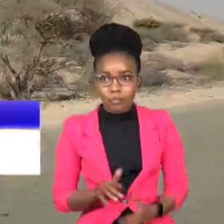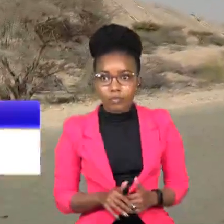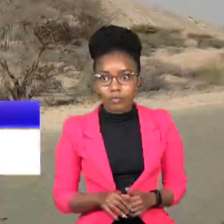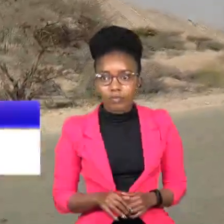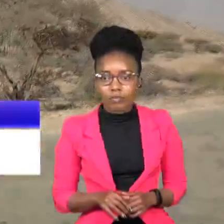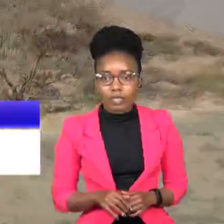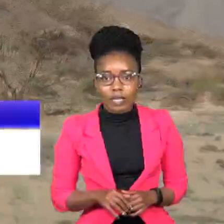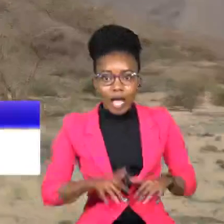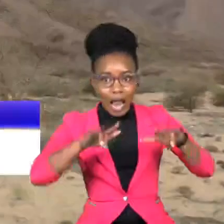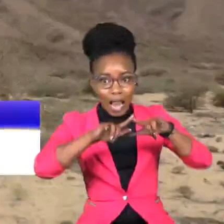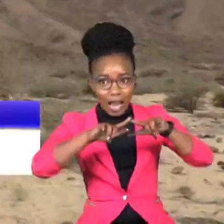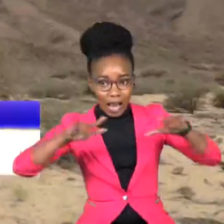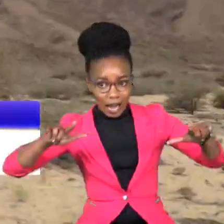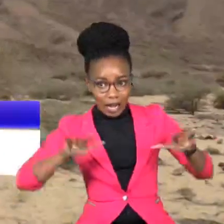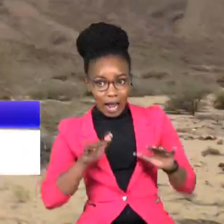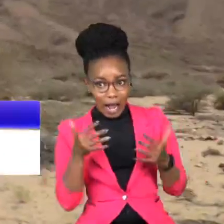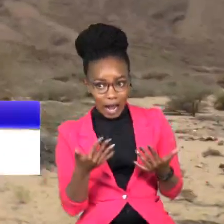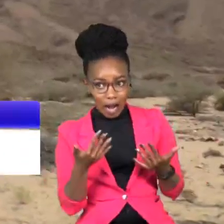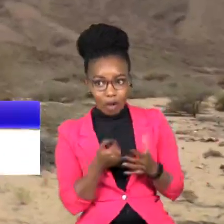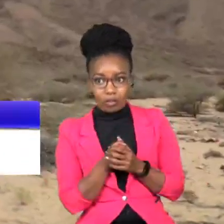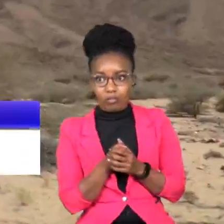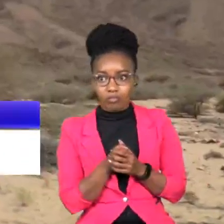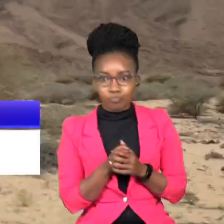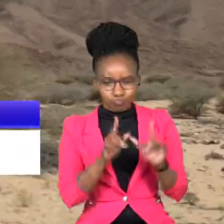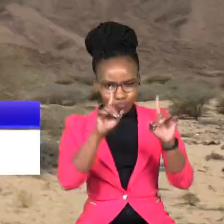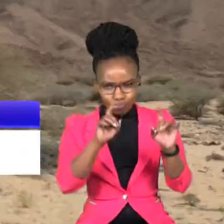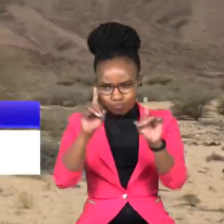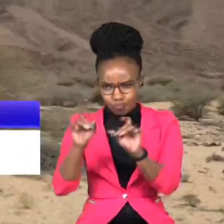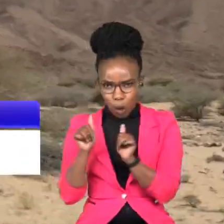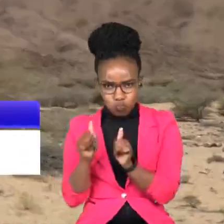And the landscapes begin to get more and more picturesque.